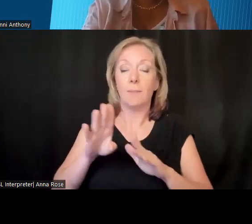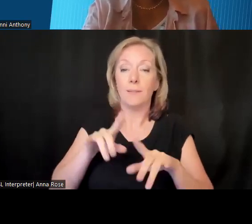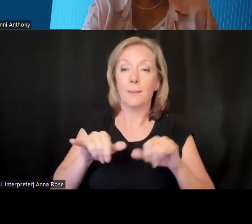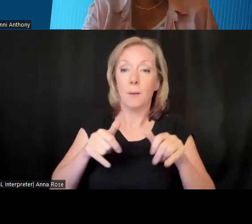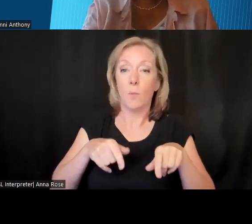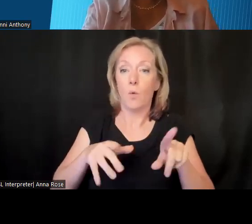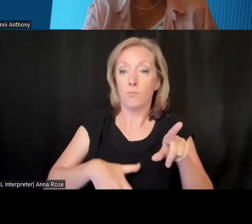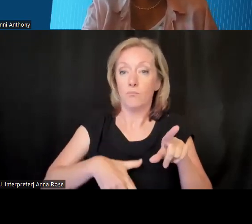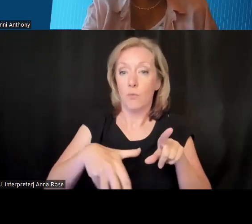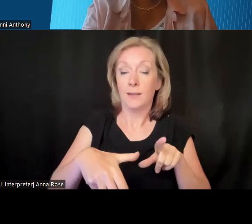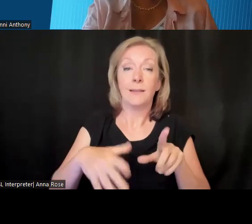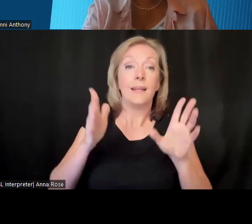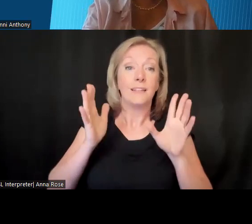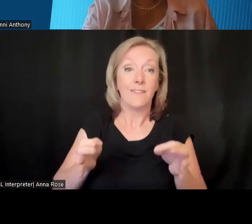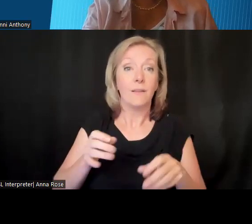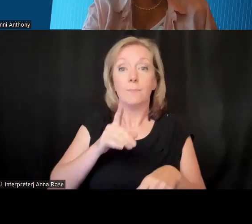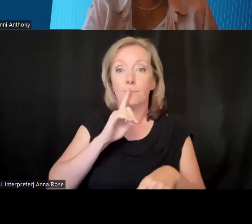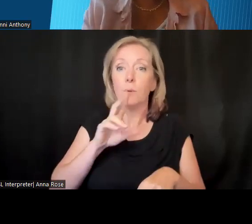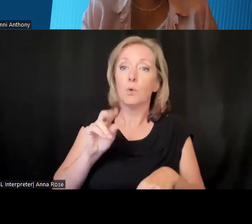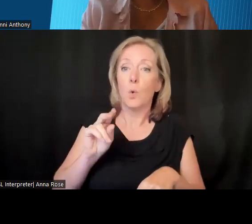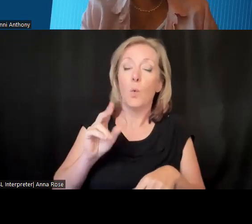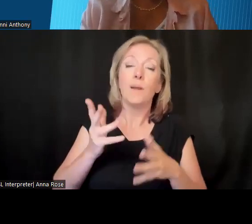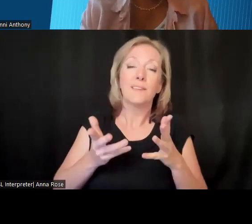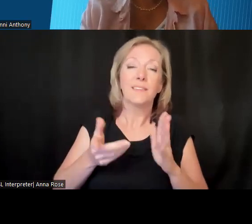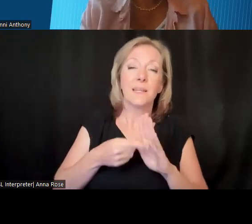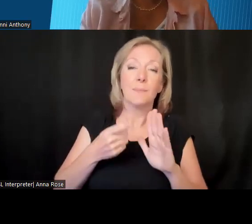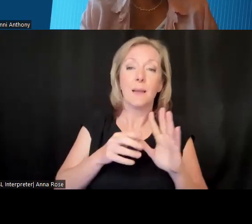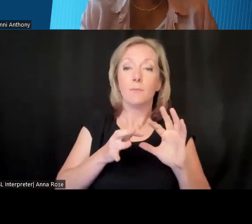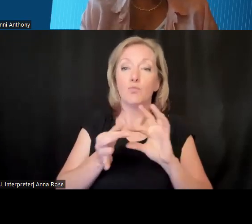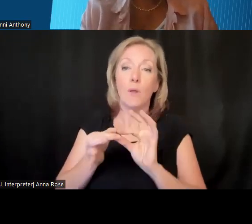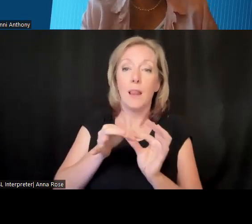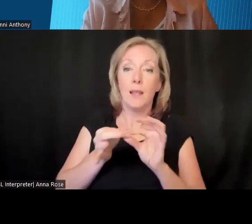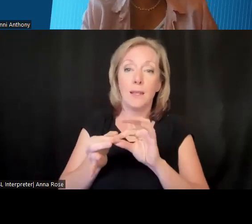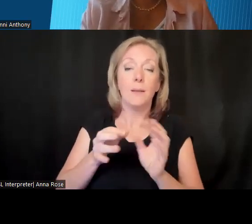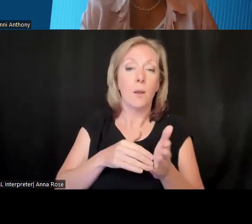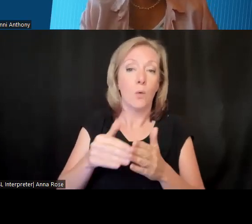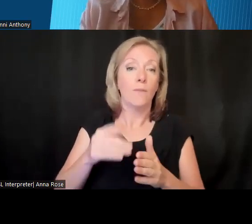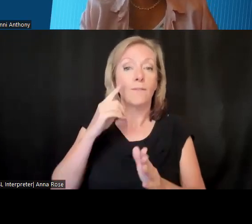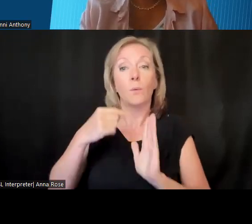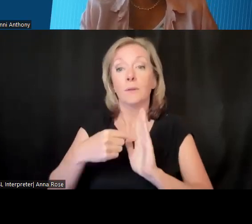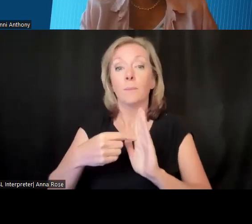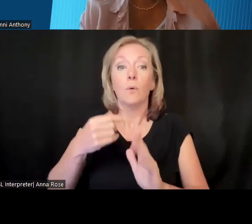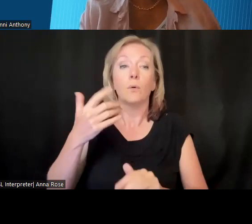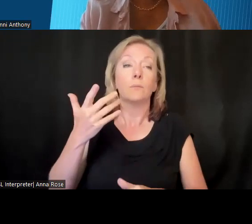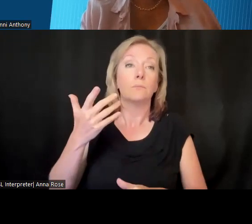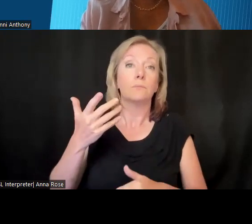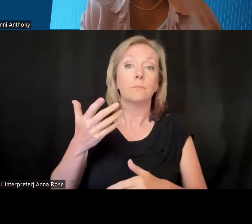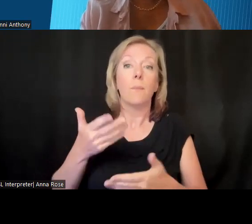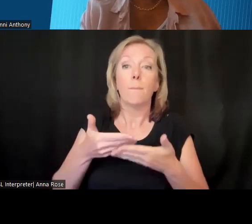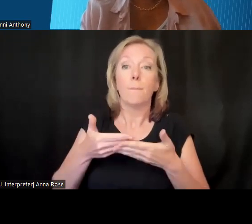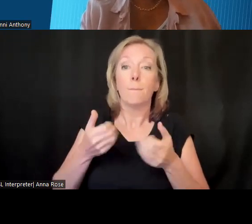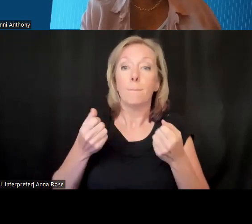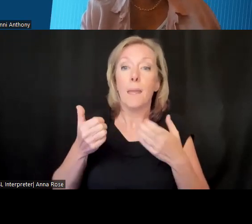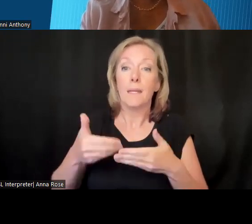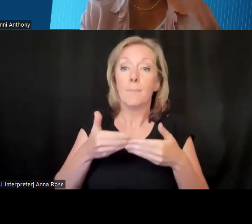an absolute. It's usually something that may be associated, but you will see, for example, in many syndromes